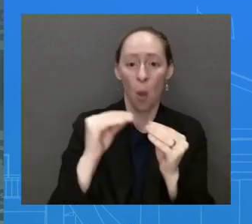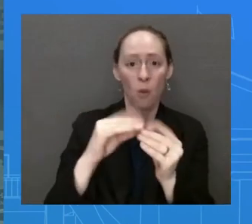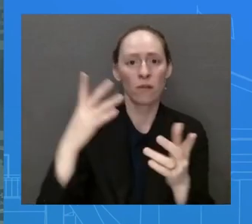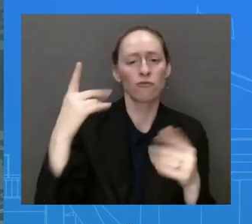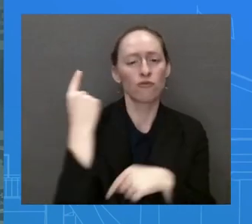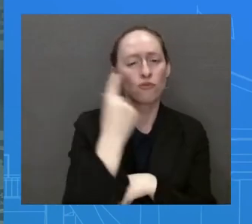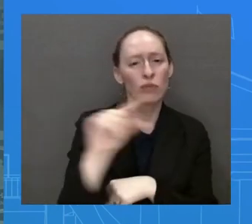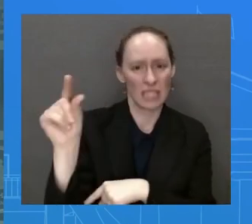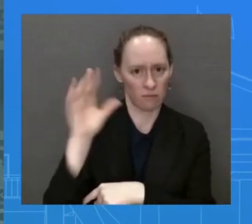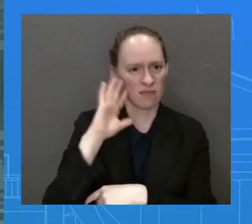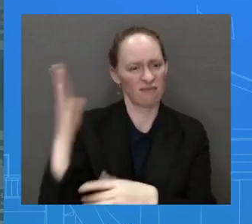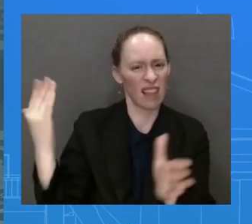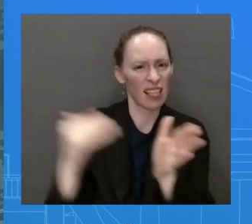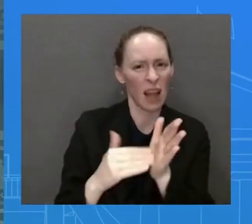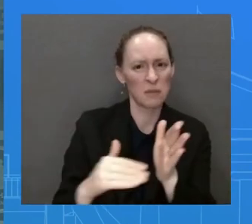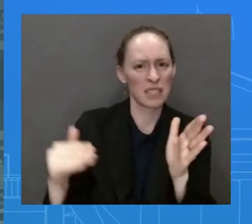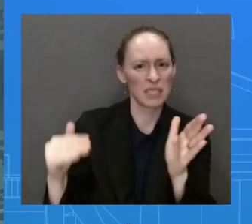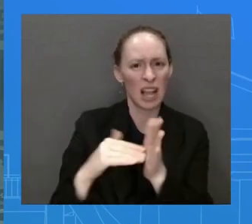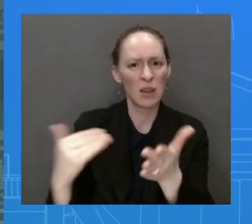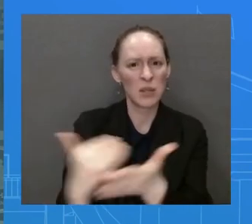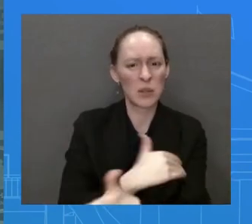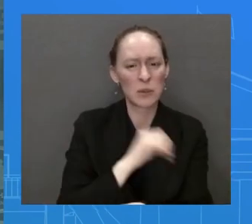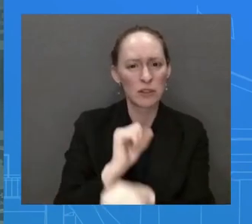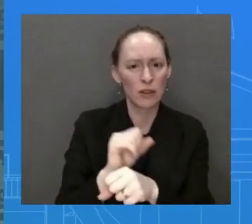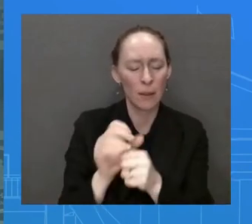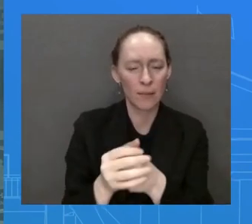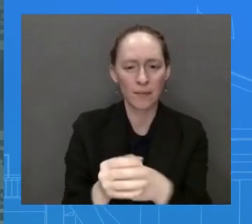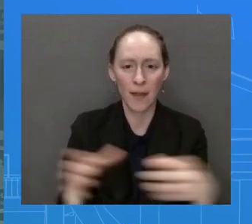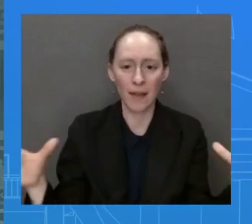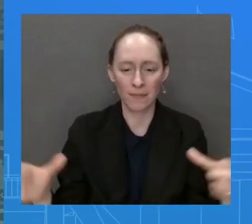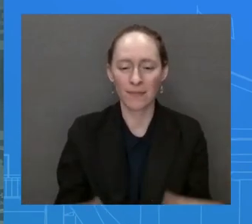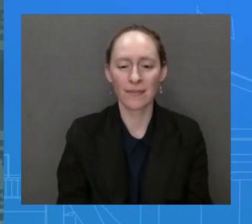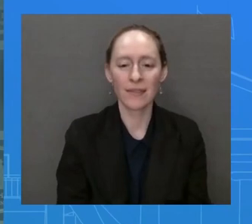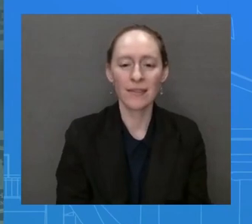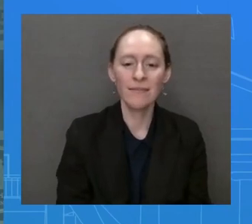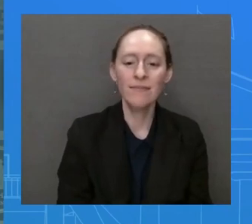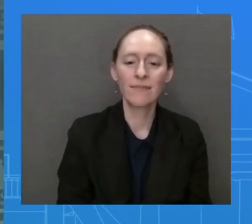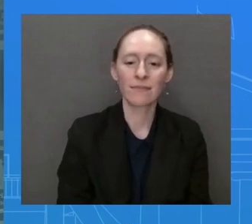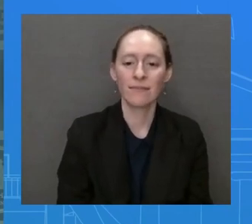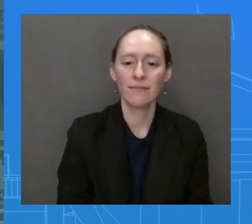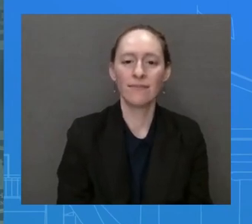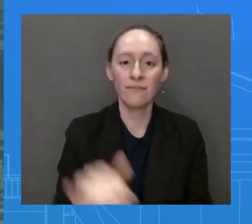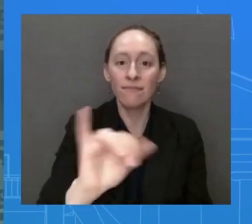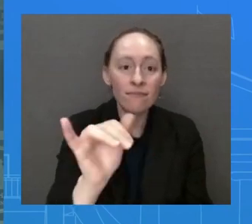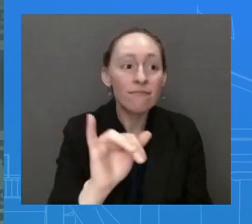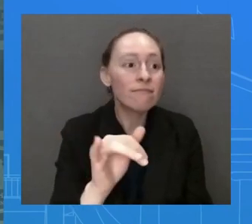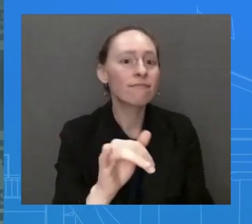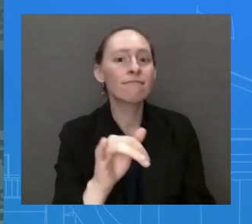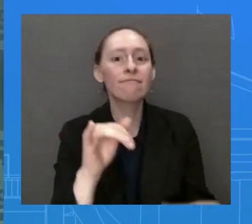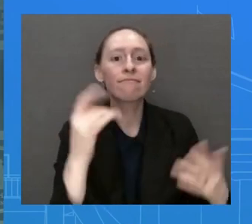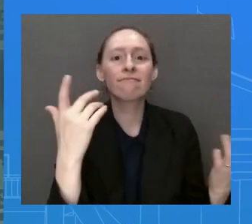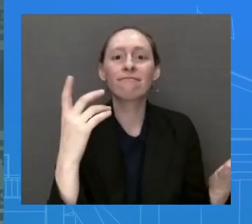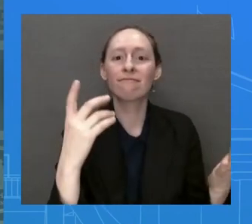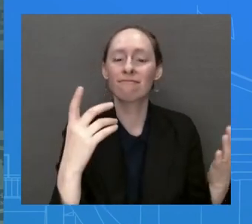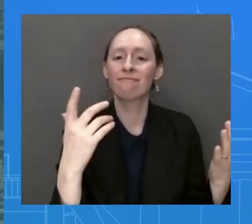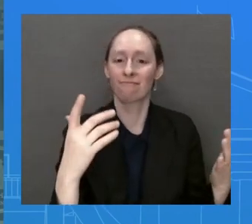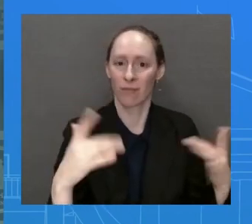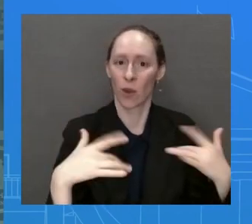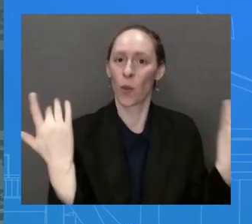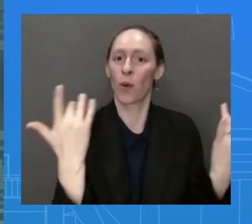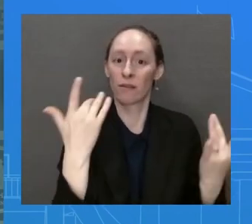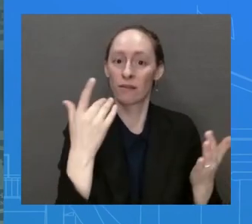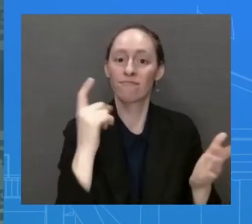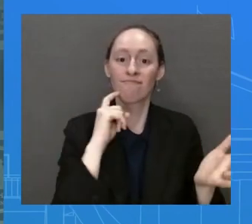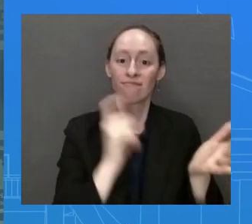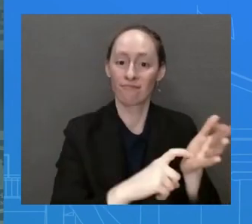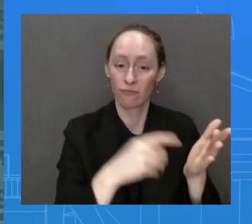has indeed come down. Annual inflation has fallen to lowest level since October of 2021, and gas prices are